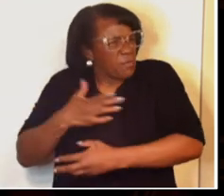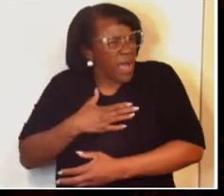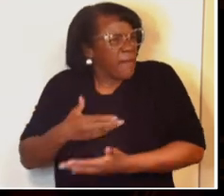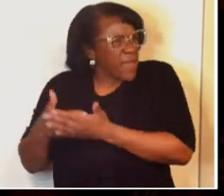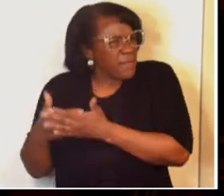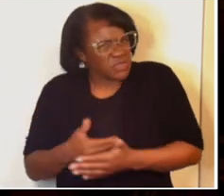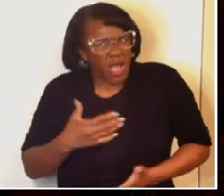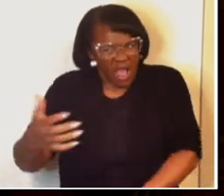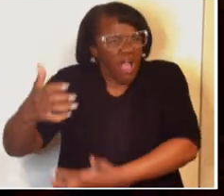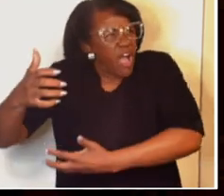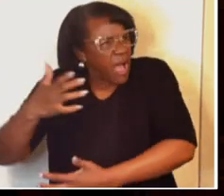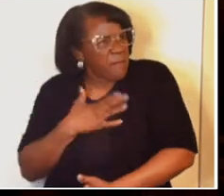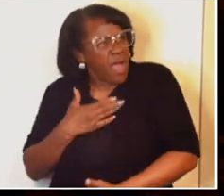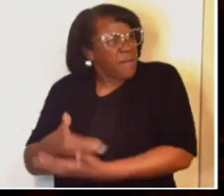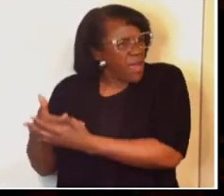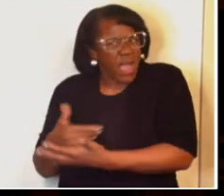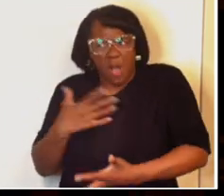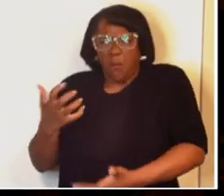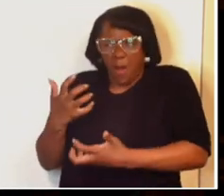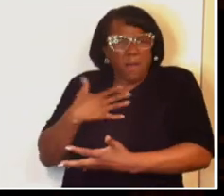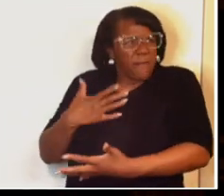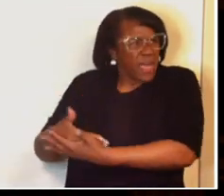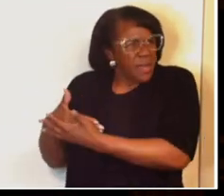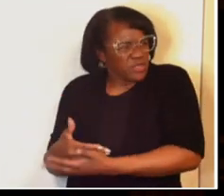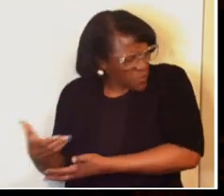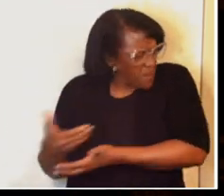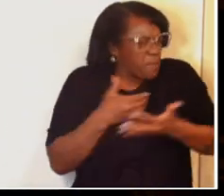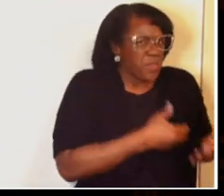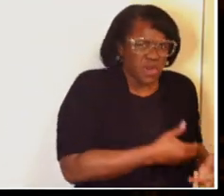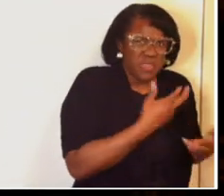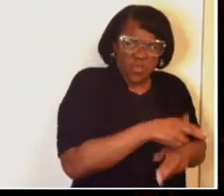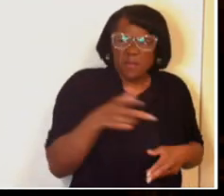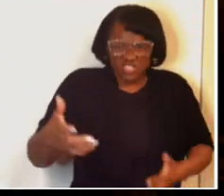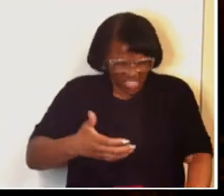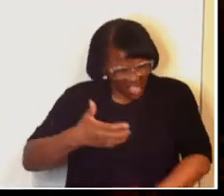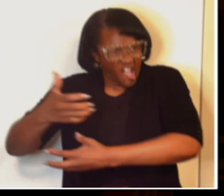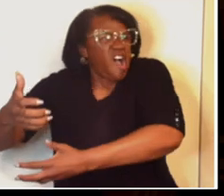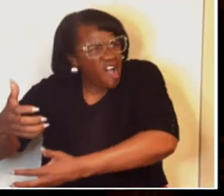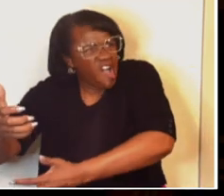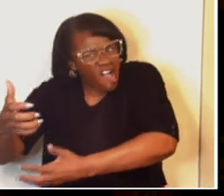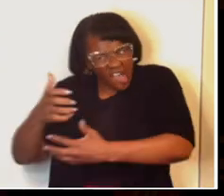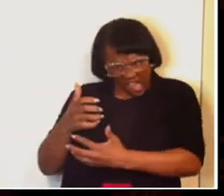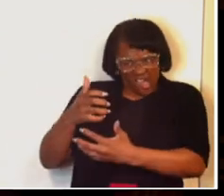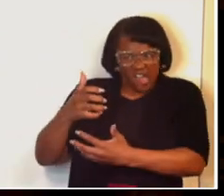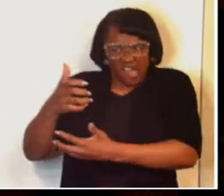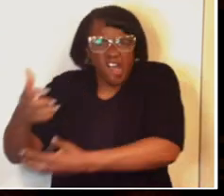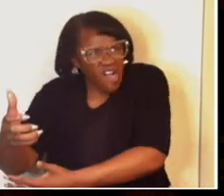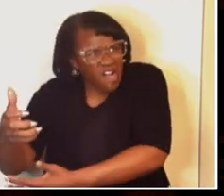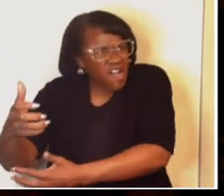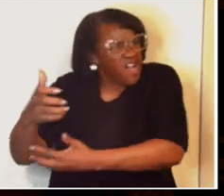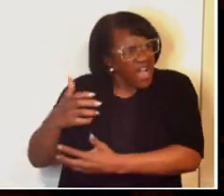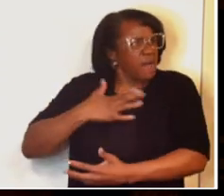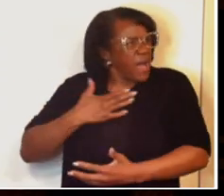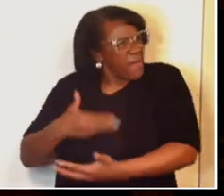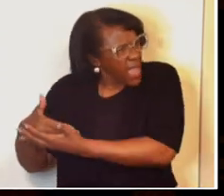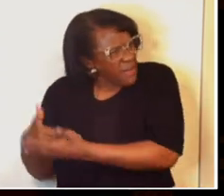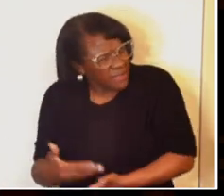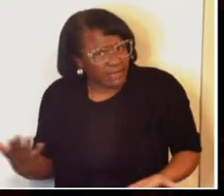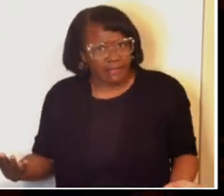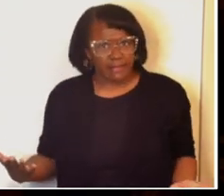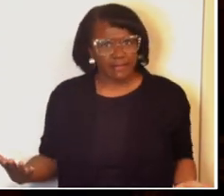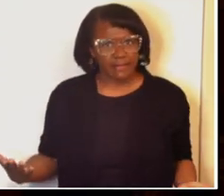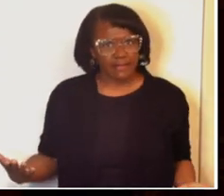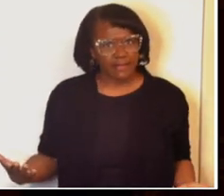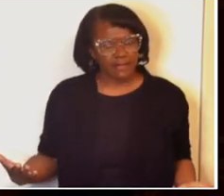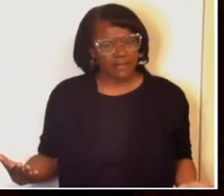him in the room, and mommy is snatching him from me, and we are having a tug of war with my baby. Tebow screaming at the